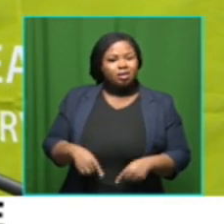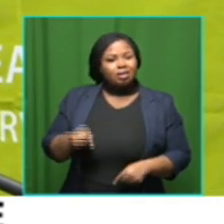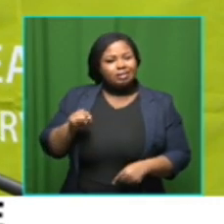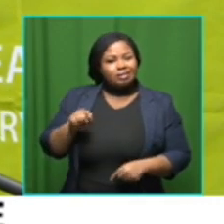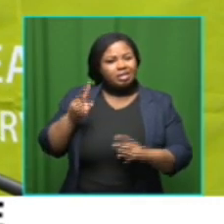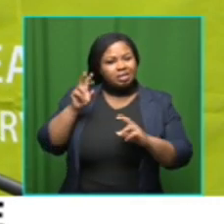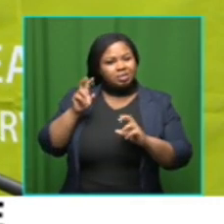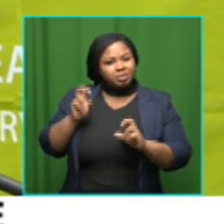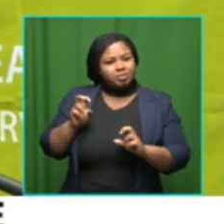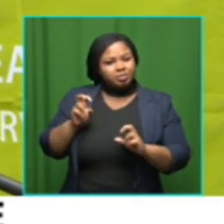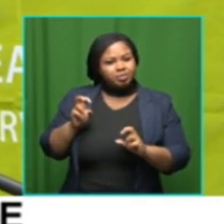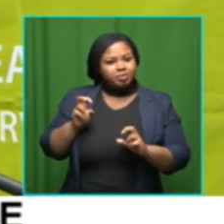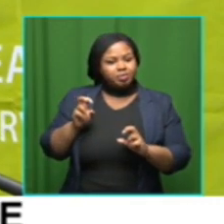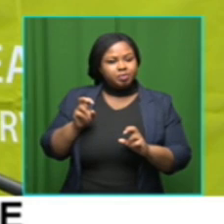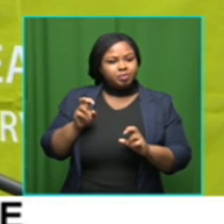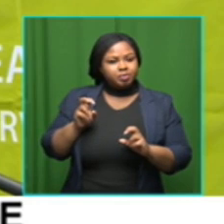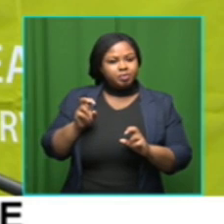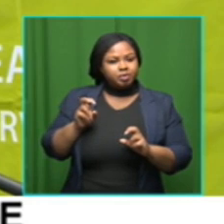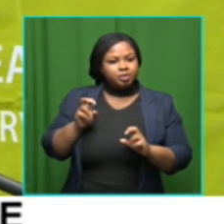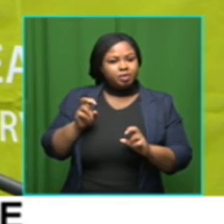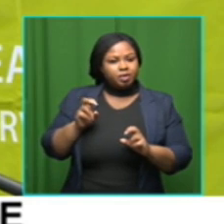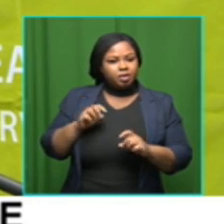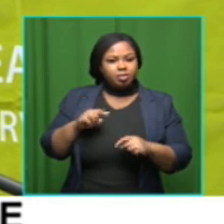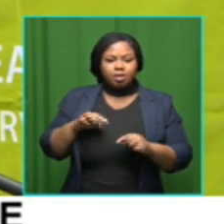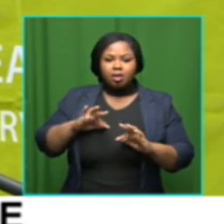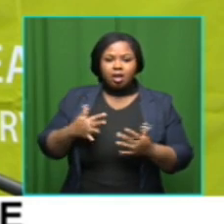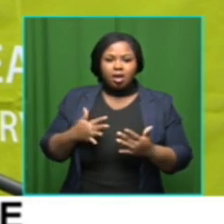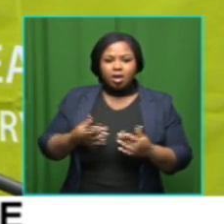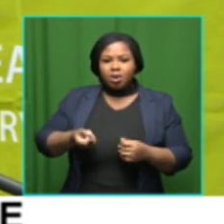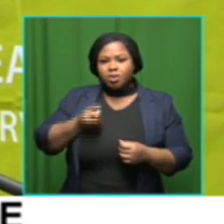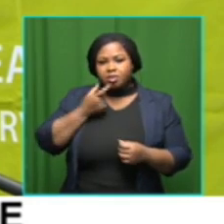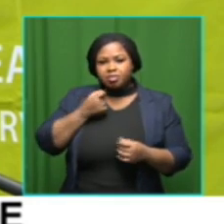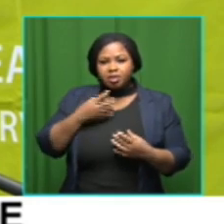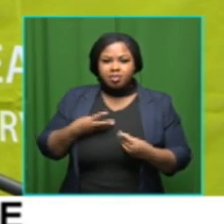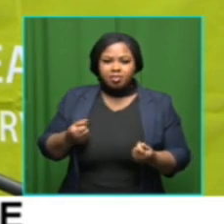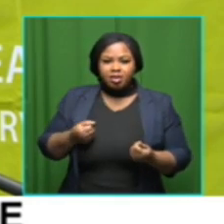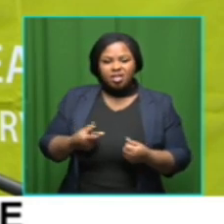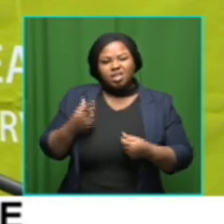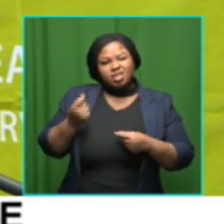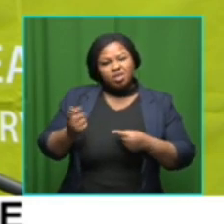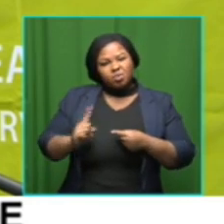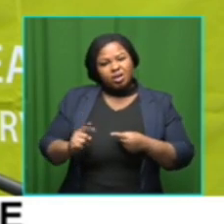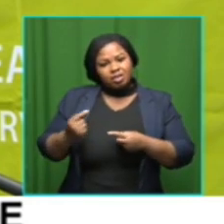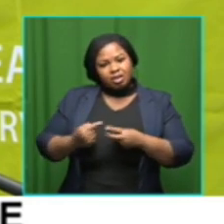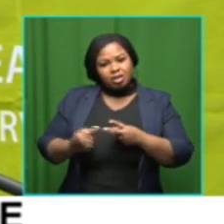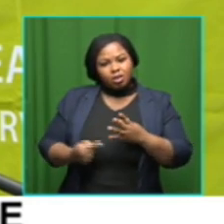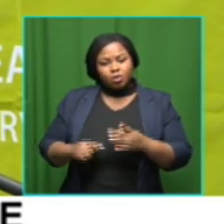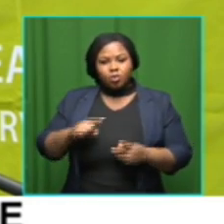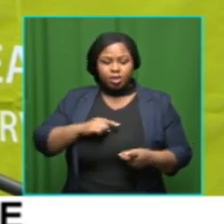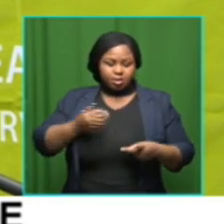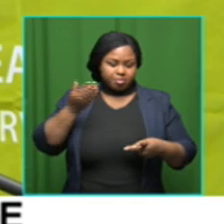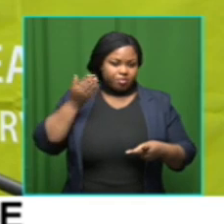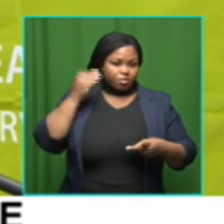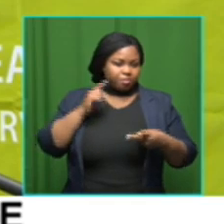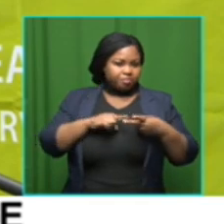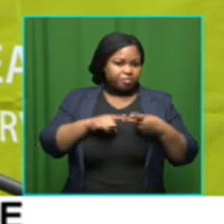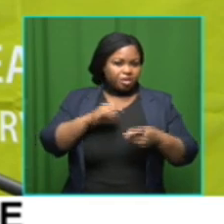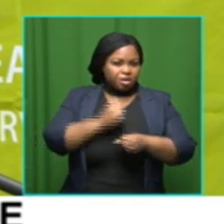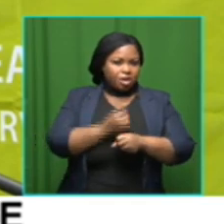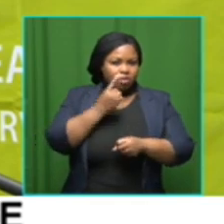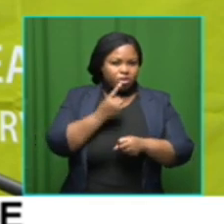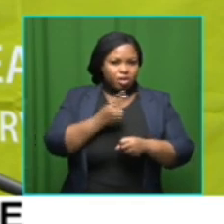issue around the form of treatment and what did they institute. We had a patient also in Gauteng who